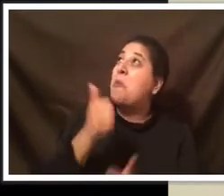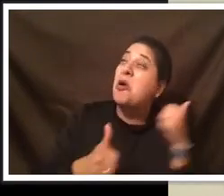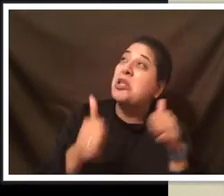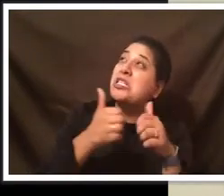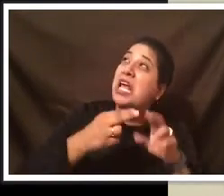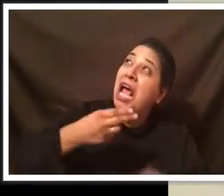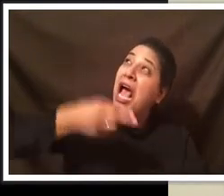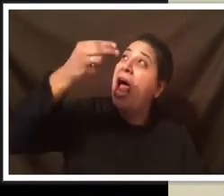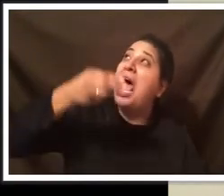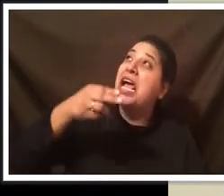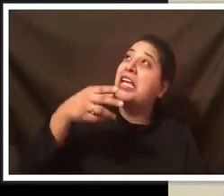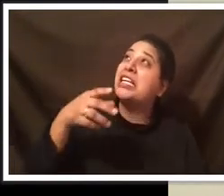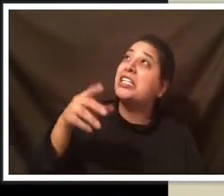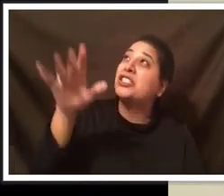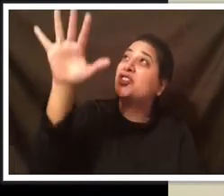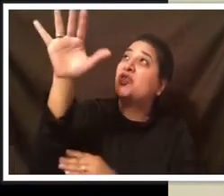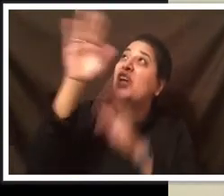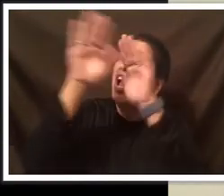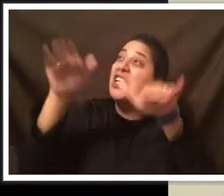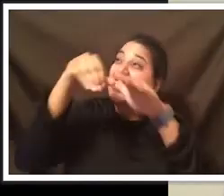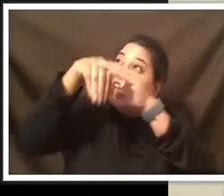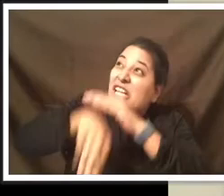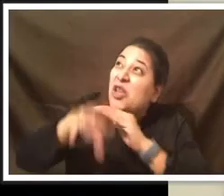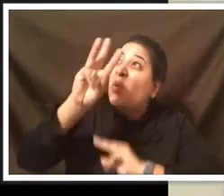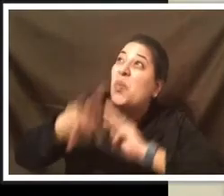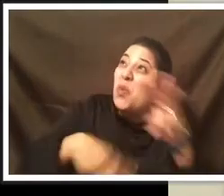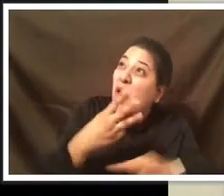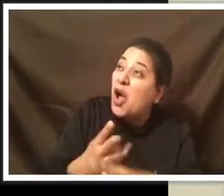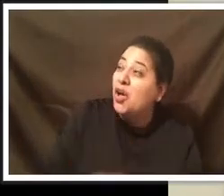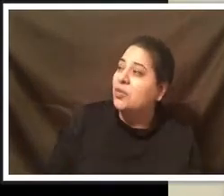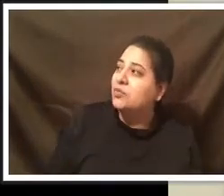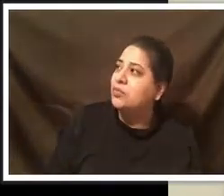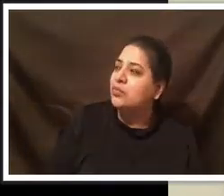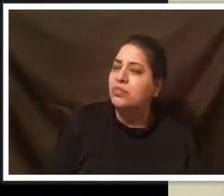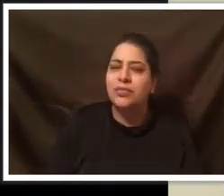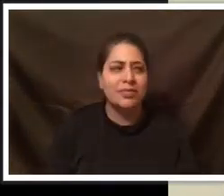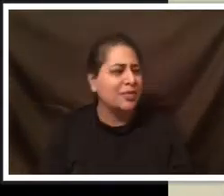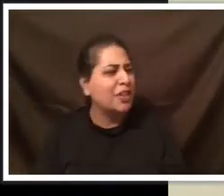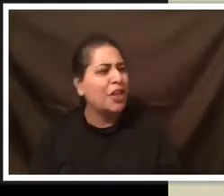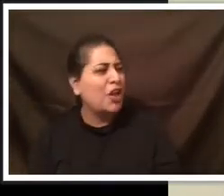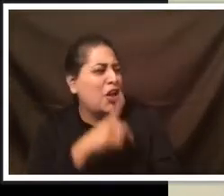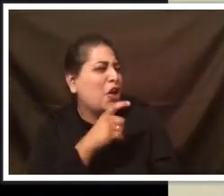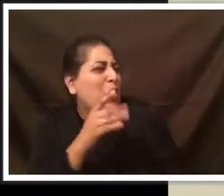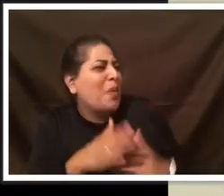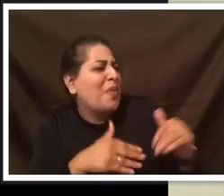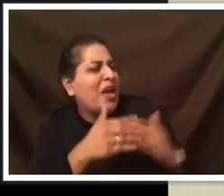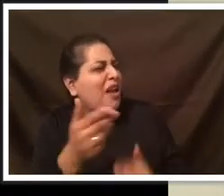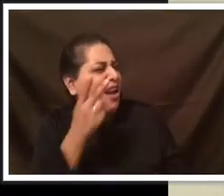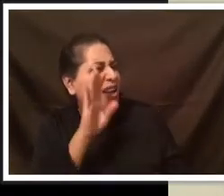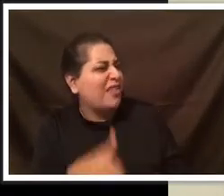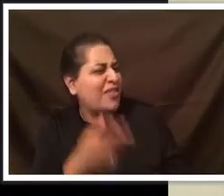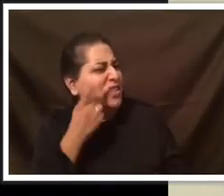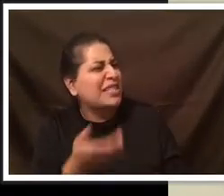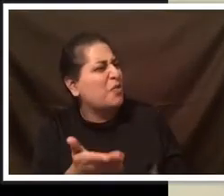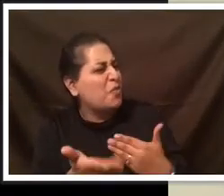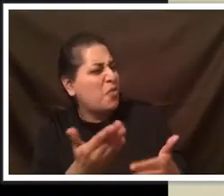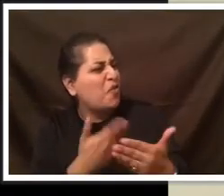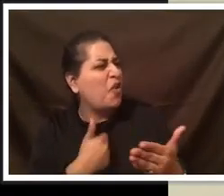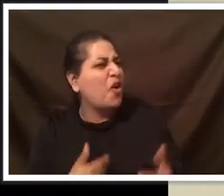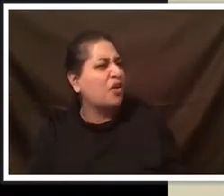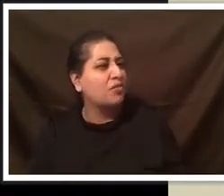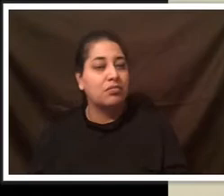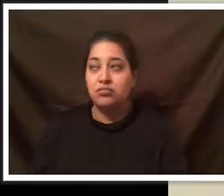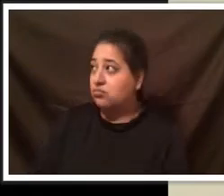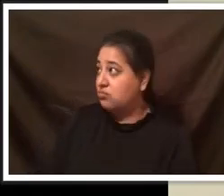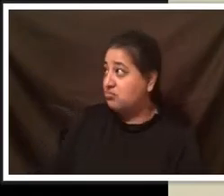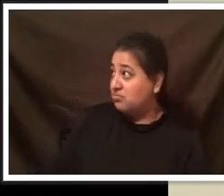world, said Annie. Who built it? Asked Jack. I've never seen it before. I don't